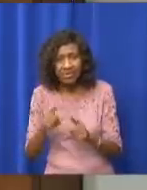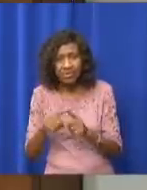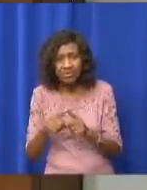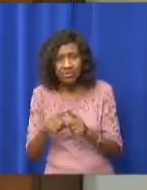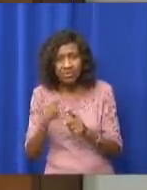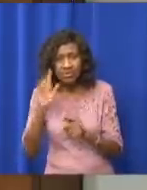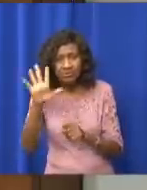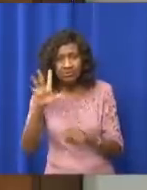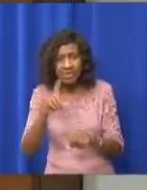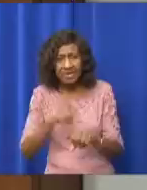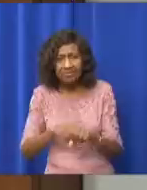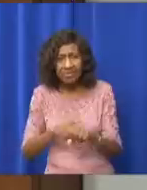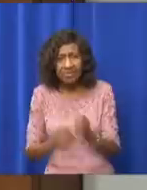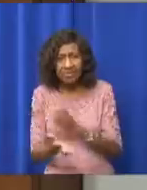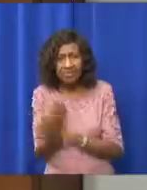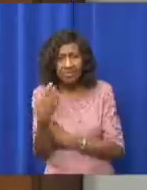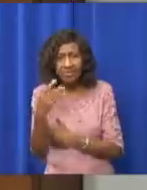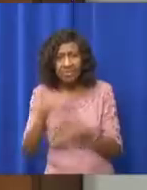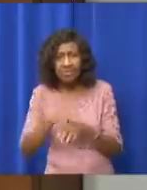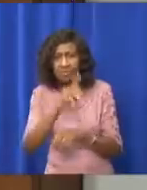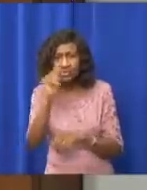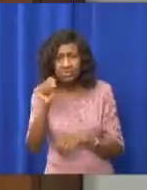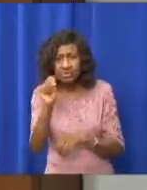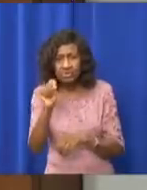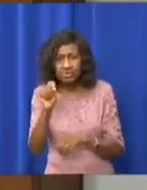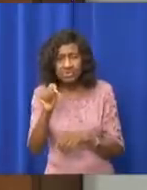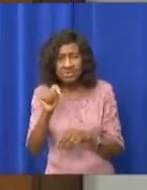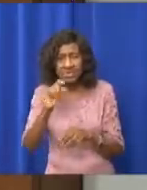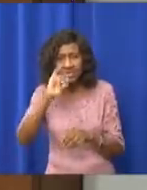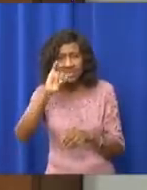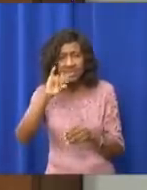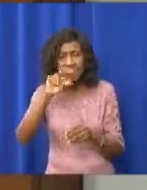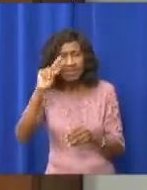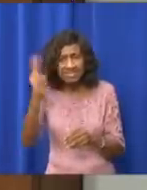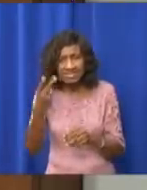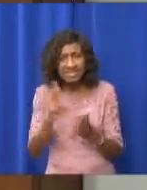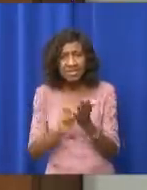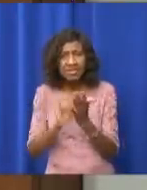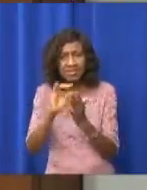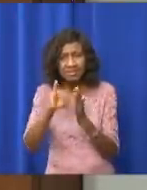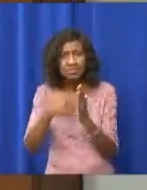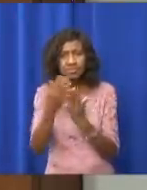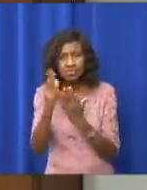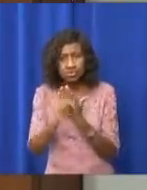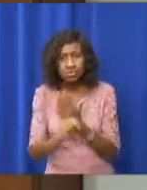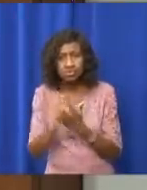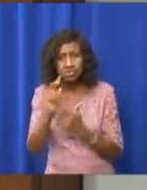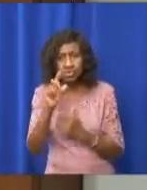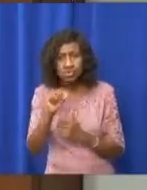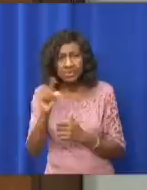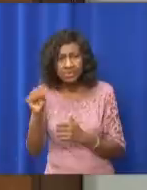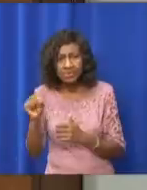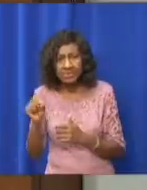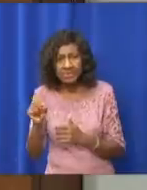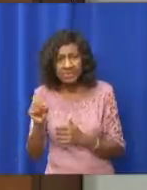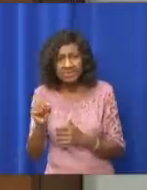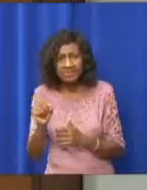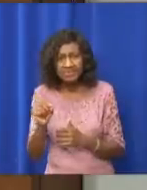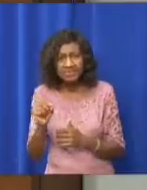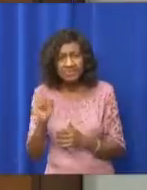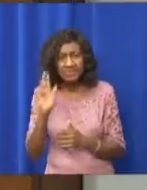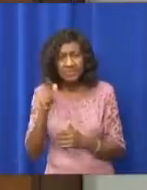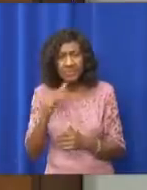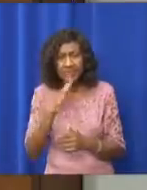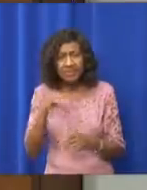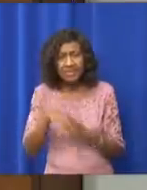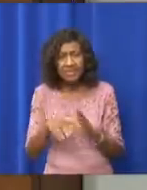until 5 a.m. on Tuesday morning, the 2nd of June 2020. In effect, this imposition of curfew order will be in